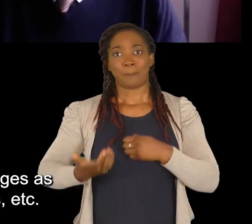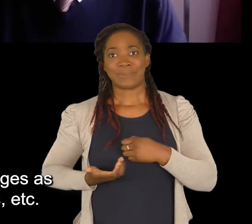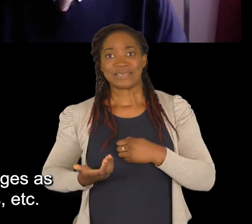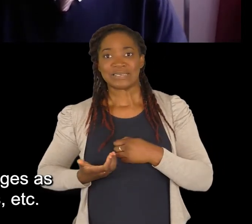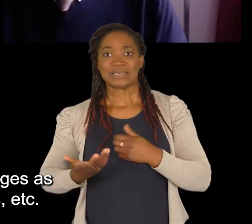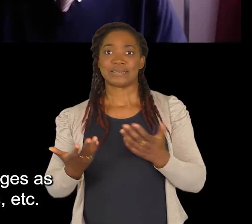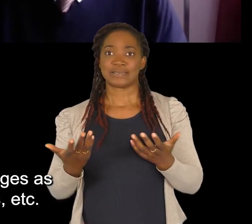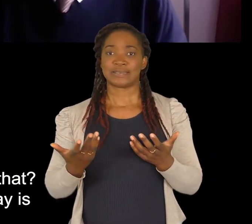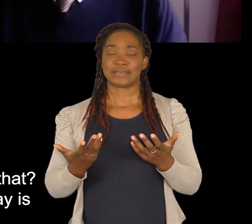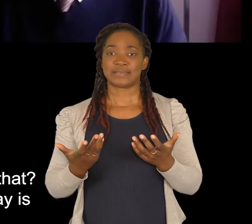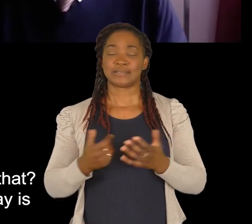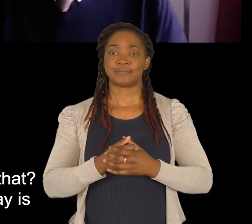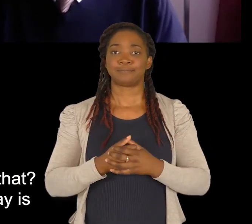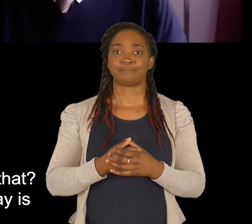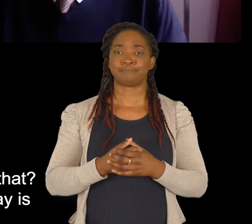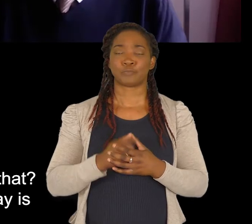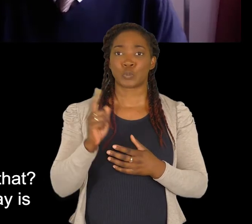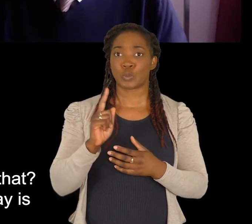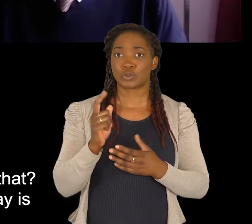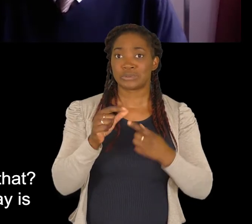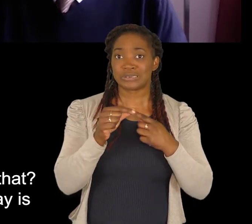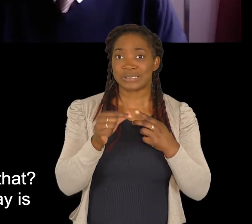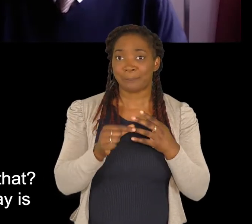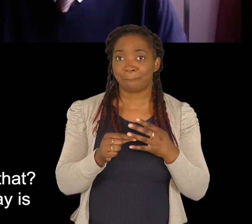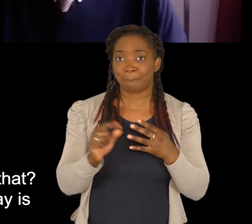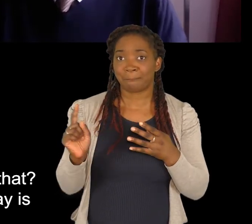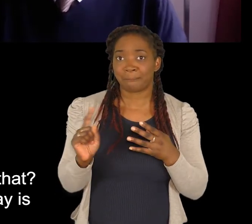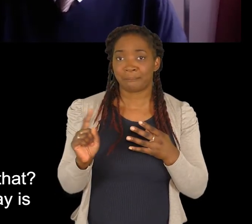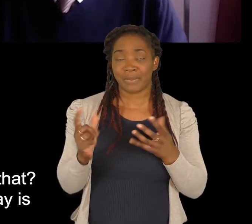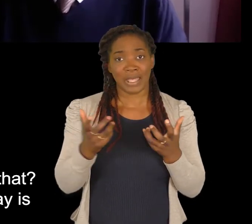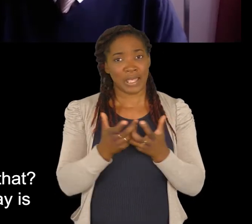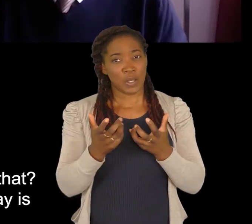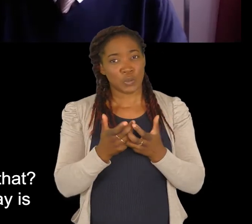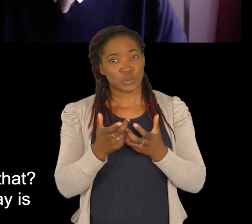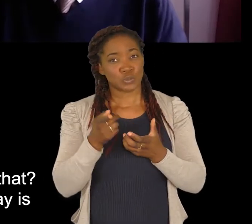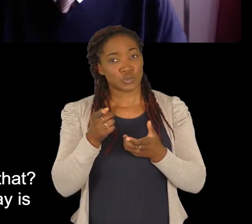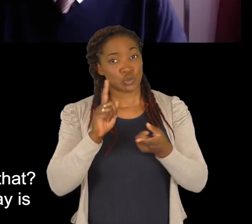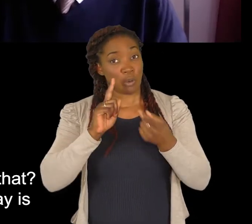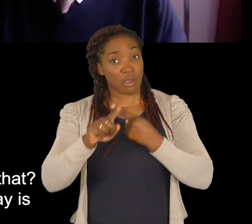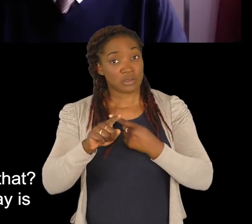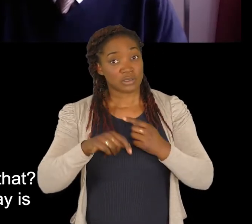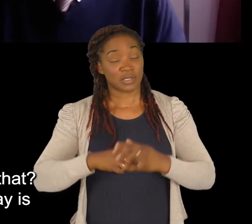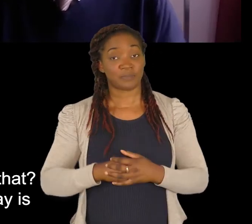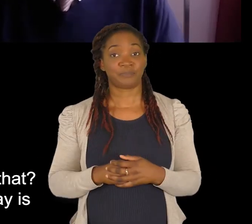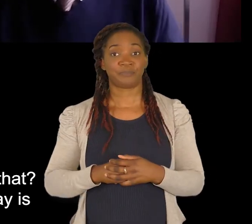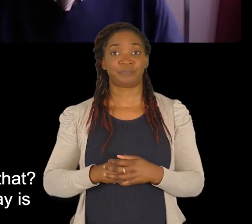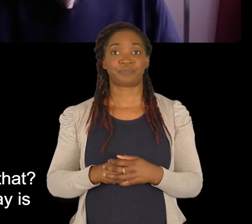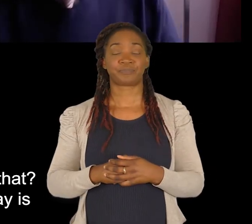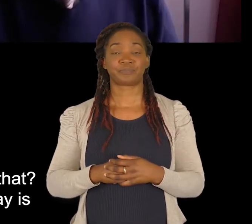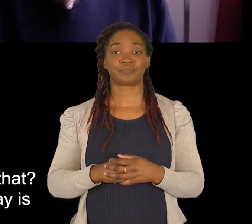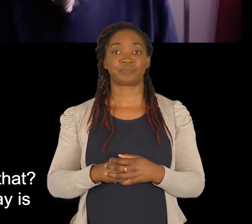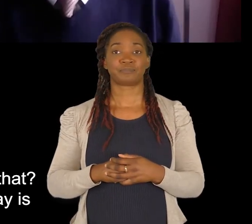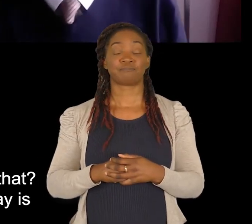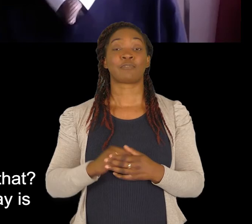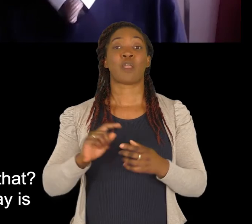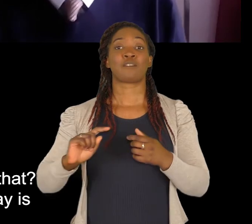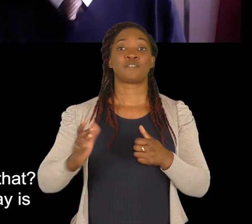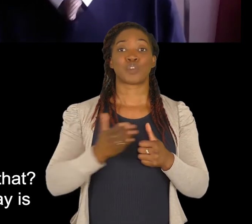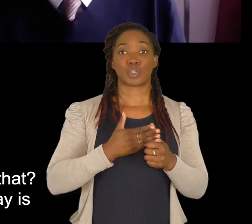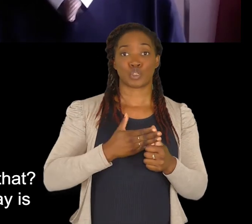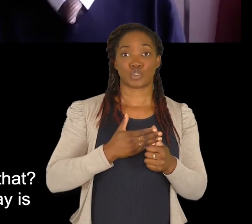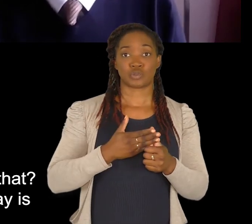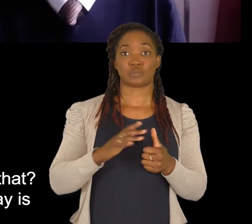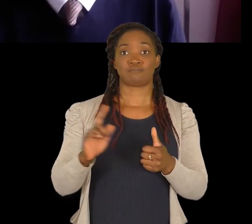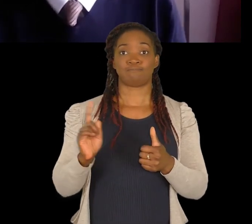business, etc. So what's your tips, or how do you answer that? Okay, so the first thing I